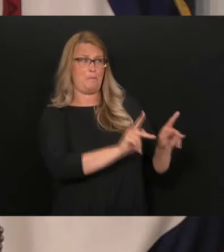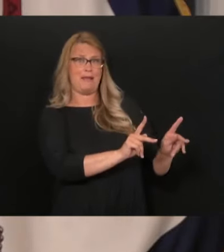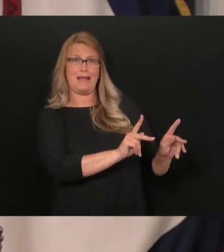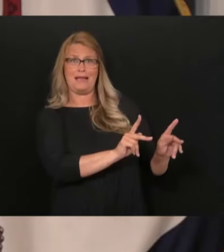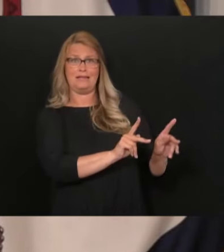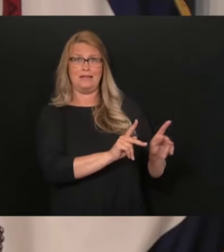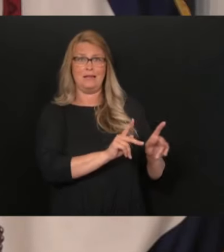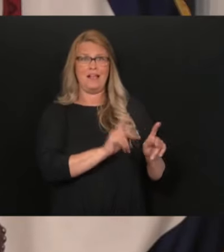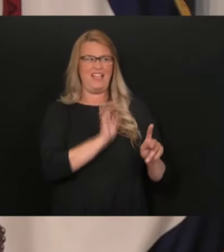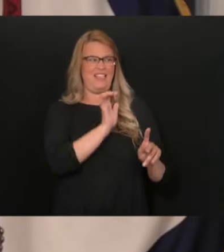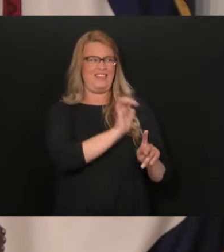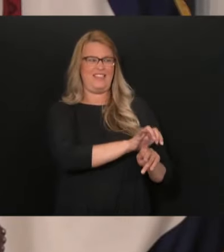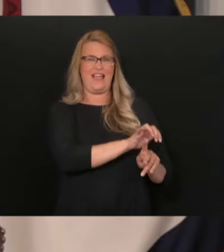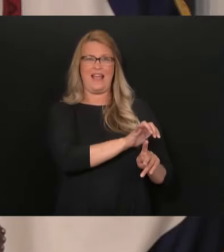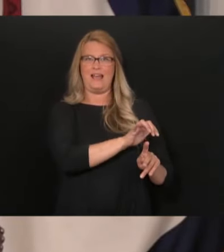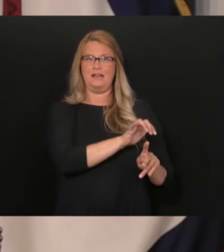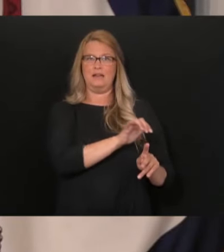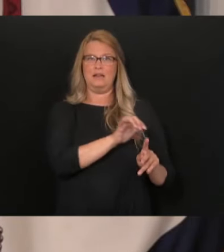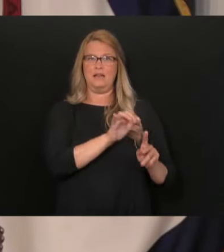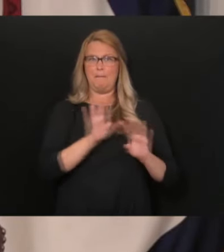It was despicable